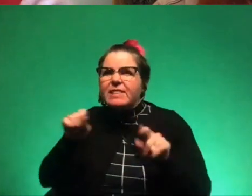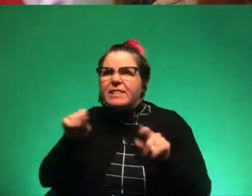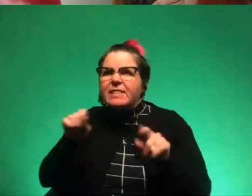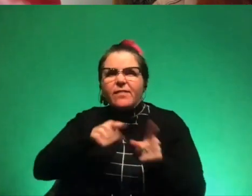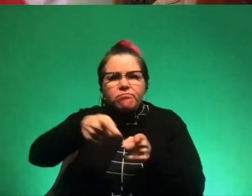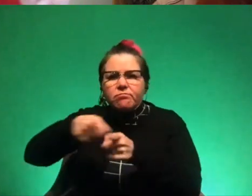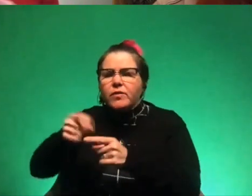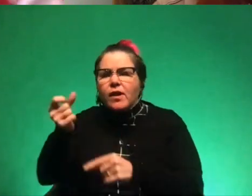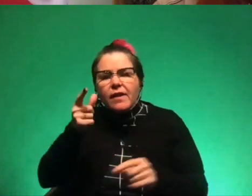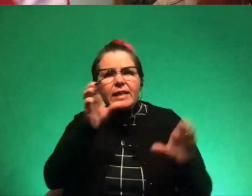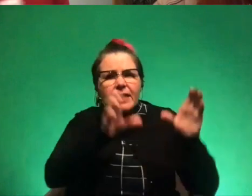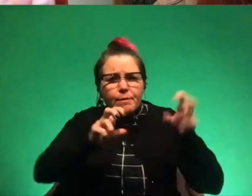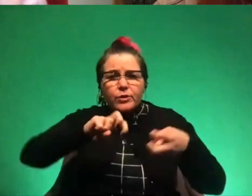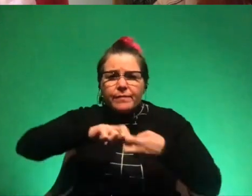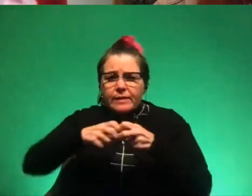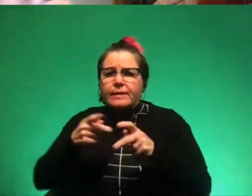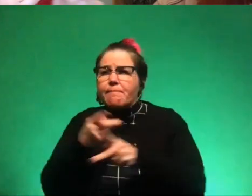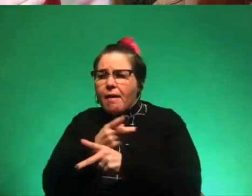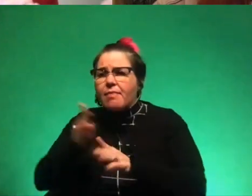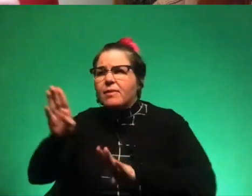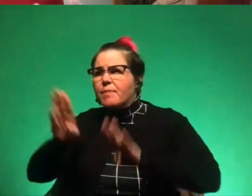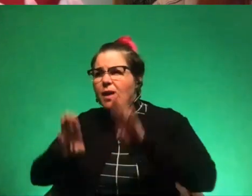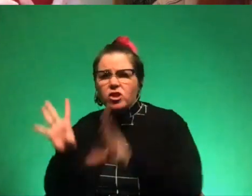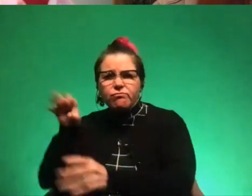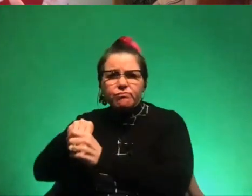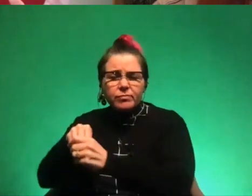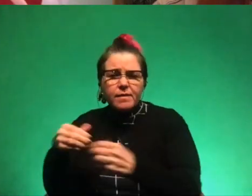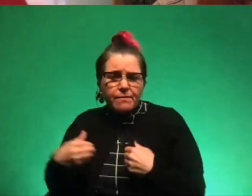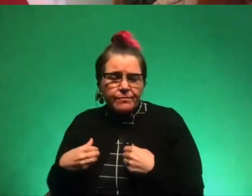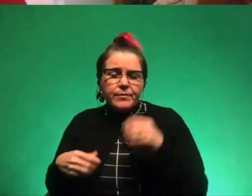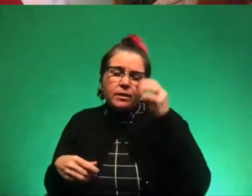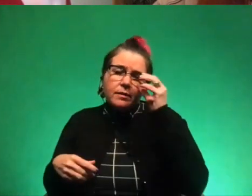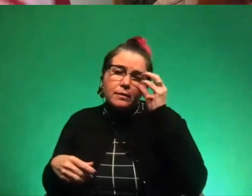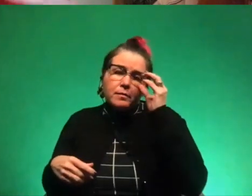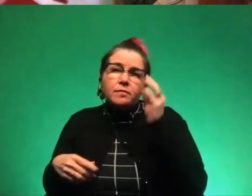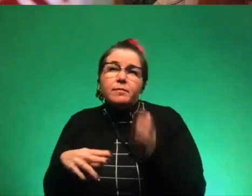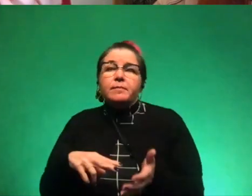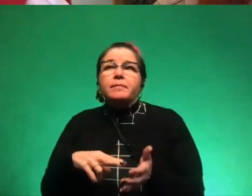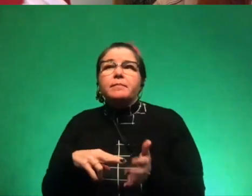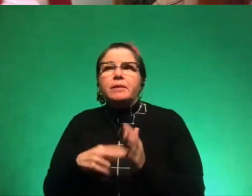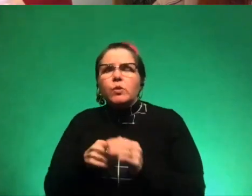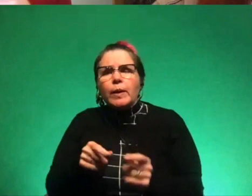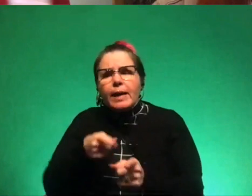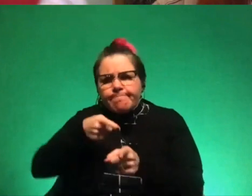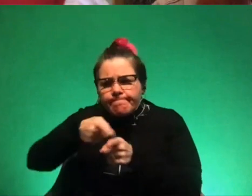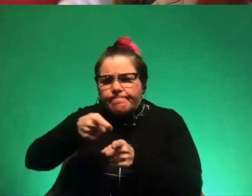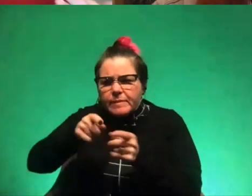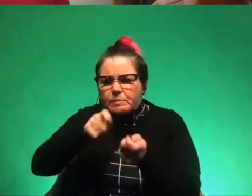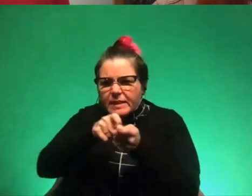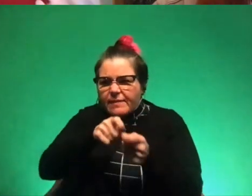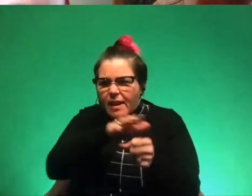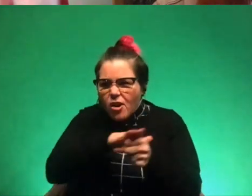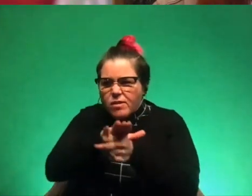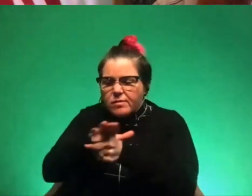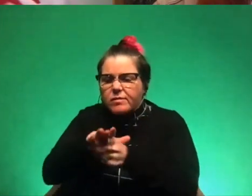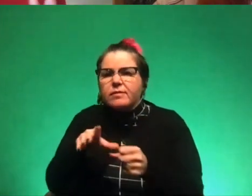has chemistry and physics and maths and even biology. And so you can kind of specialize in different areas and